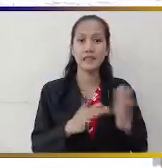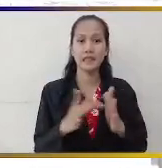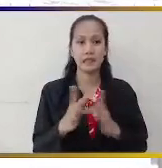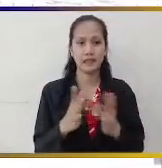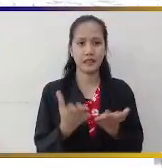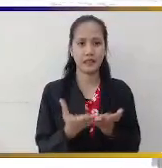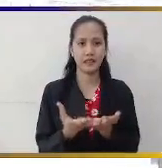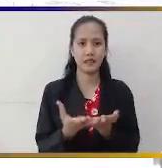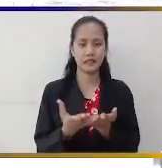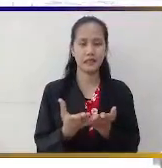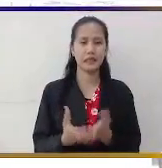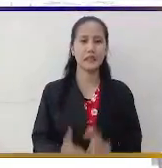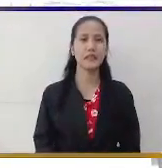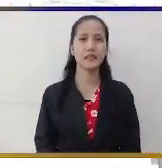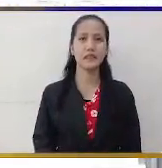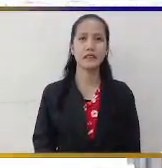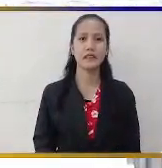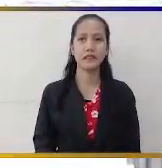transactionally.